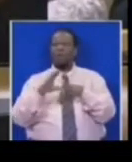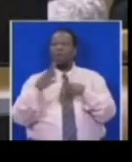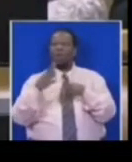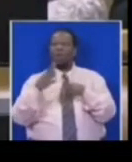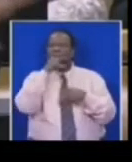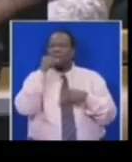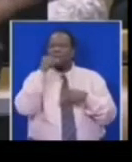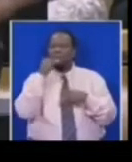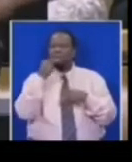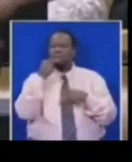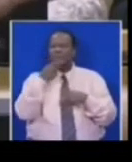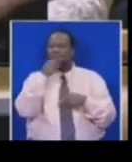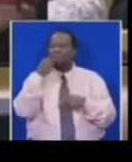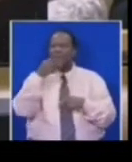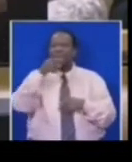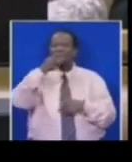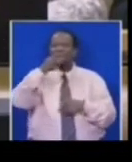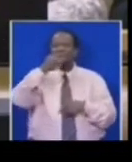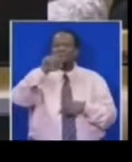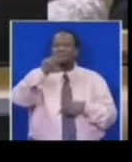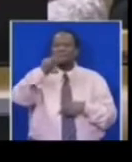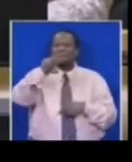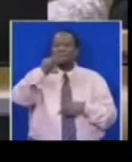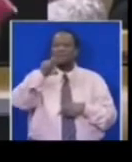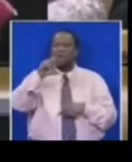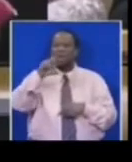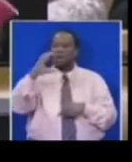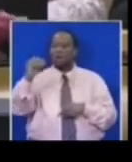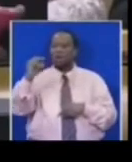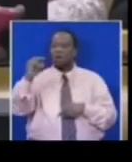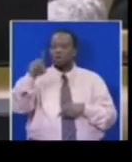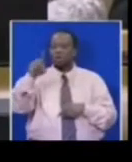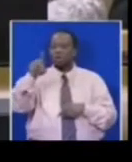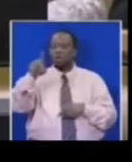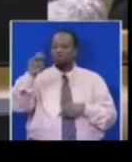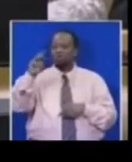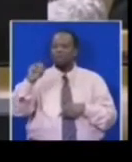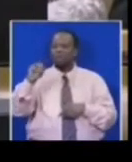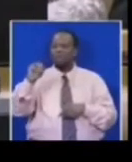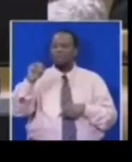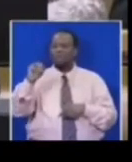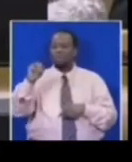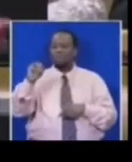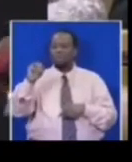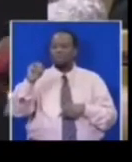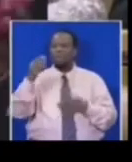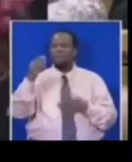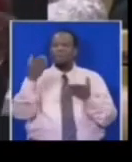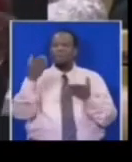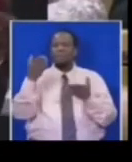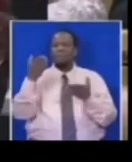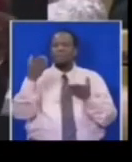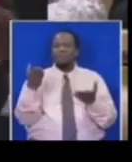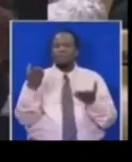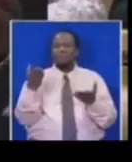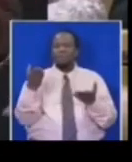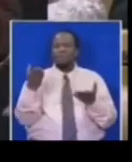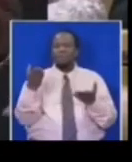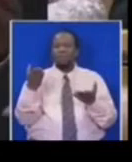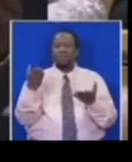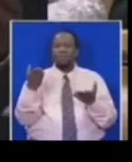Max condom. The Max condom is in response to